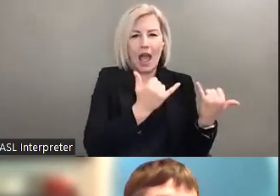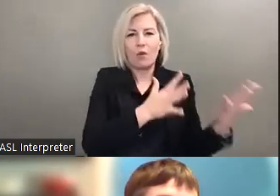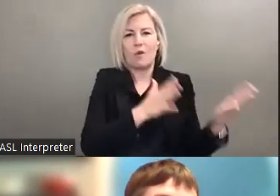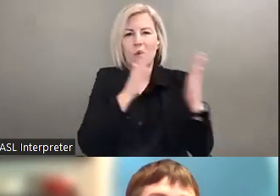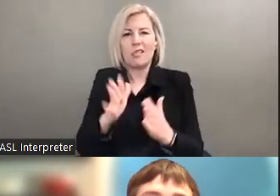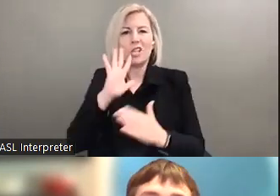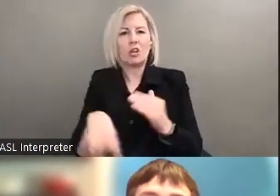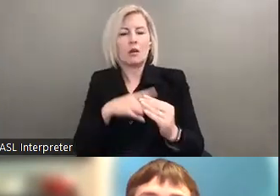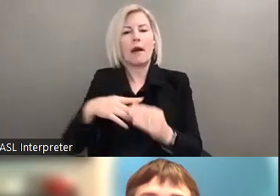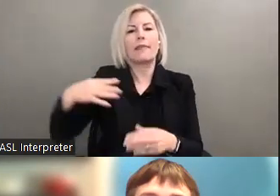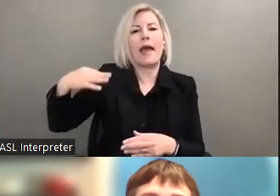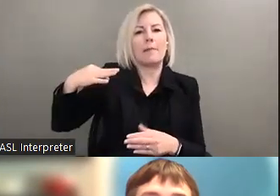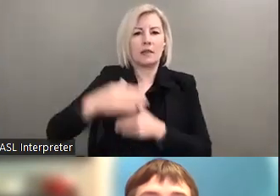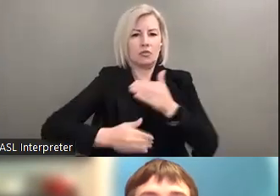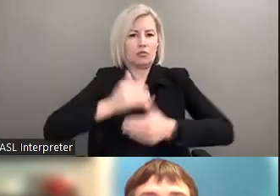ArtsCONNECT.